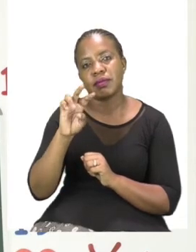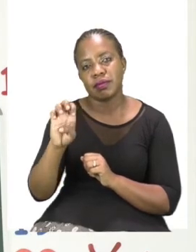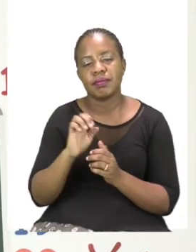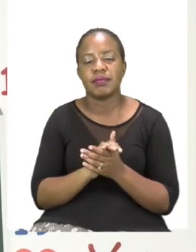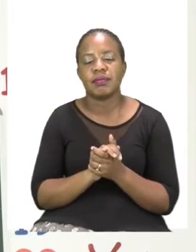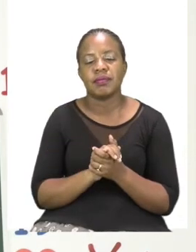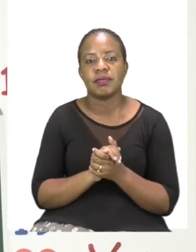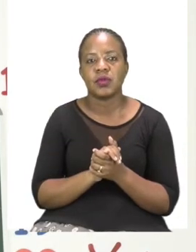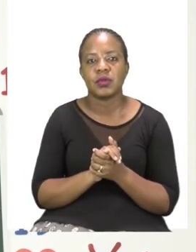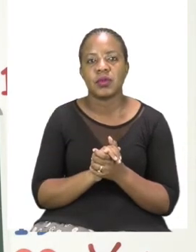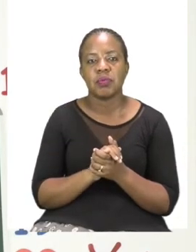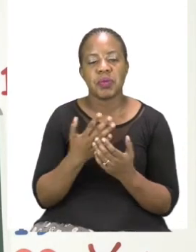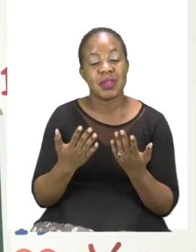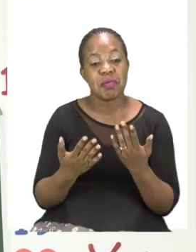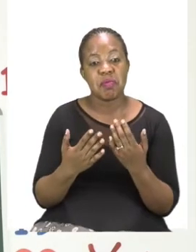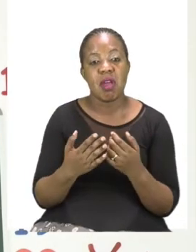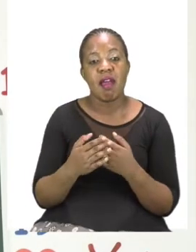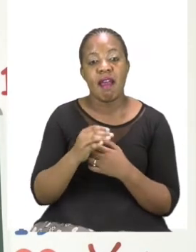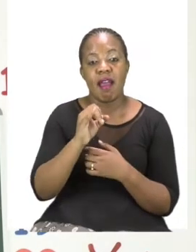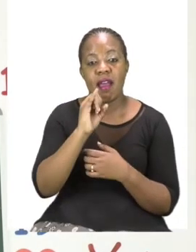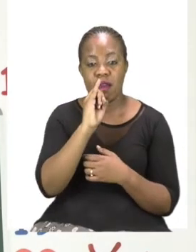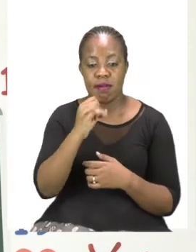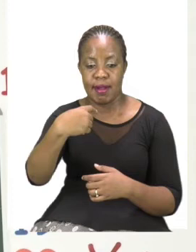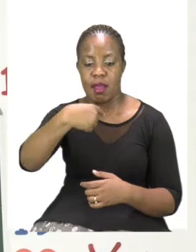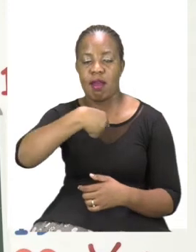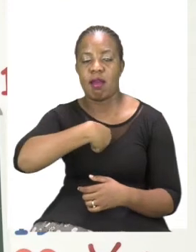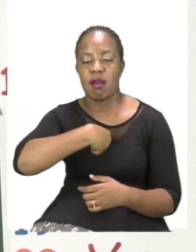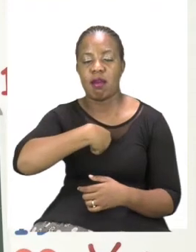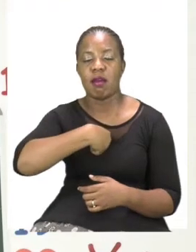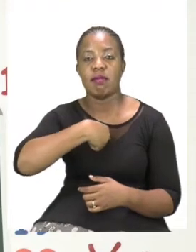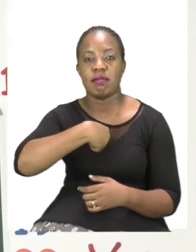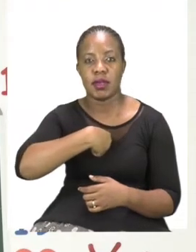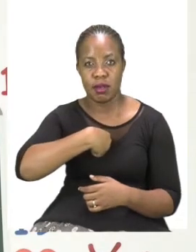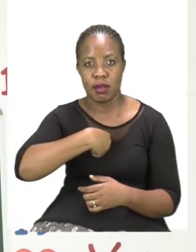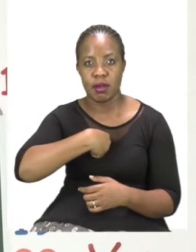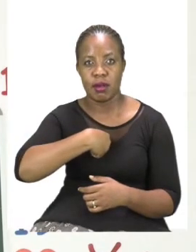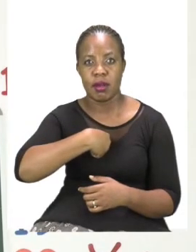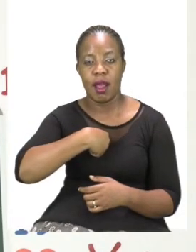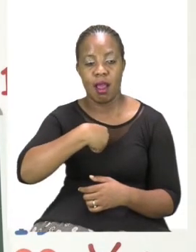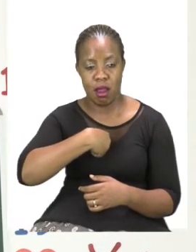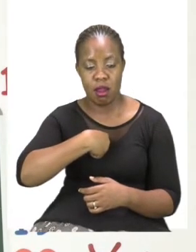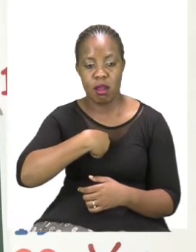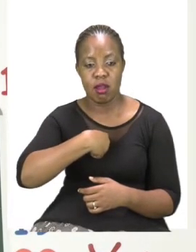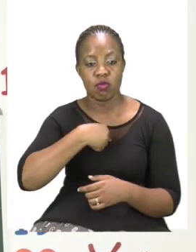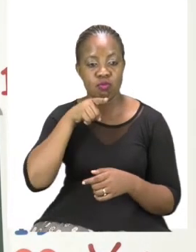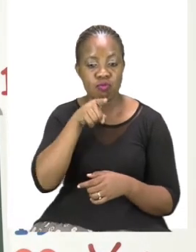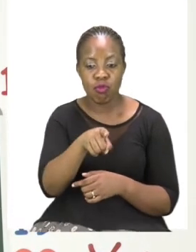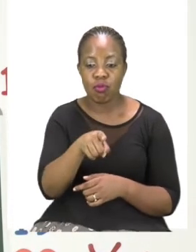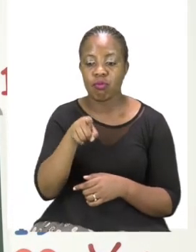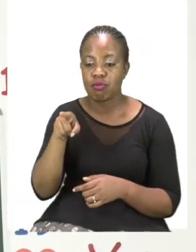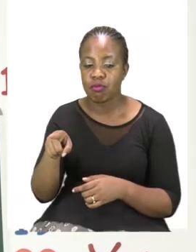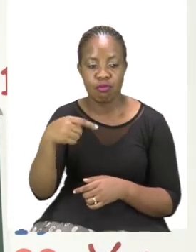When you're pointing to yourself. But now, if it belongs to you, let's say this